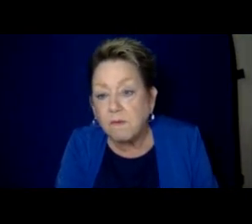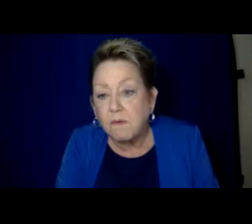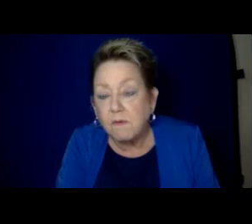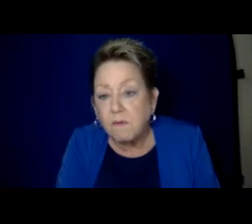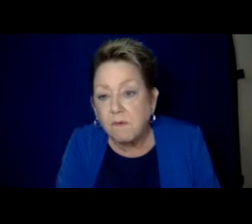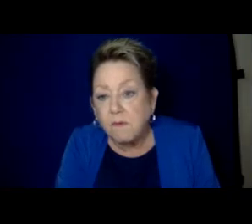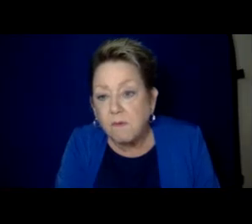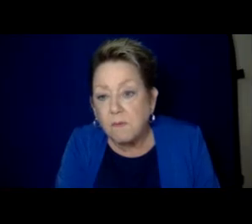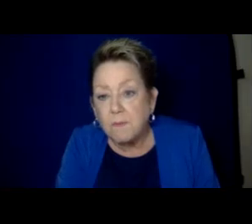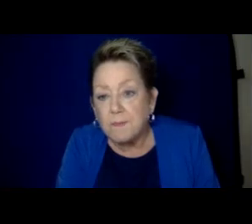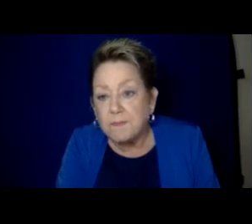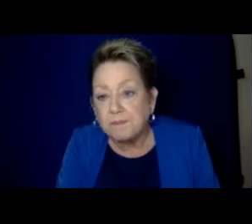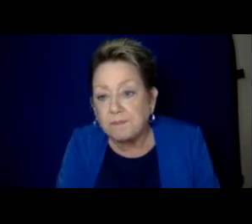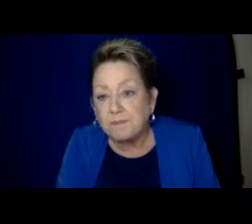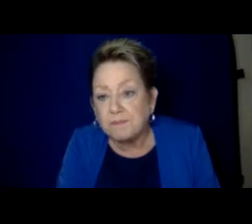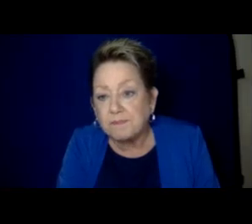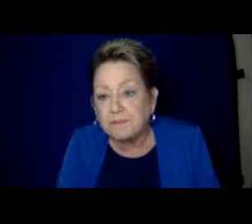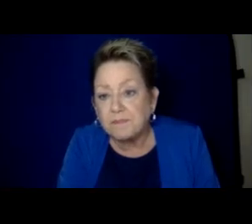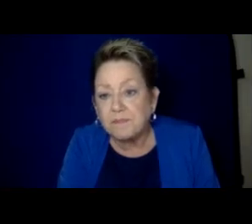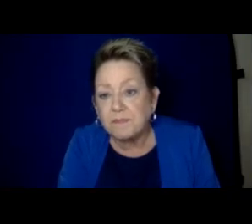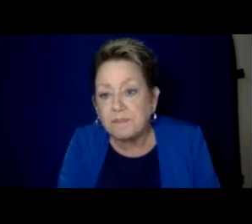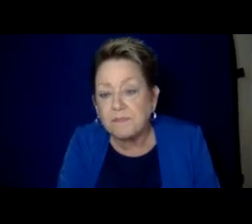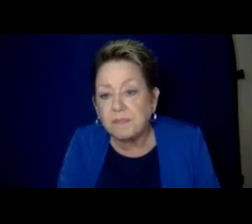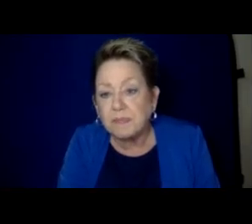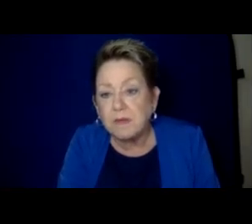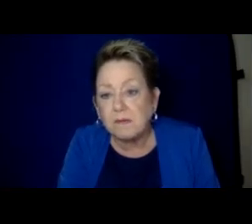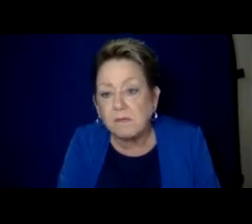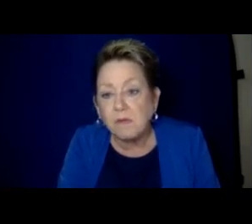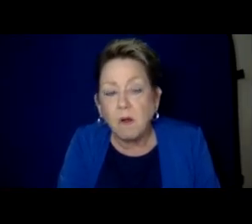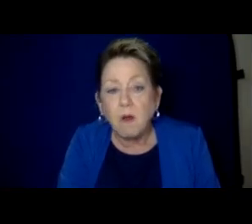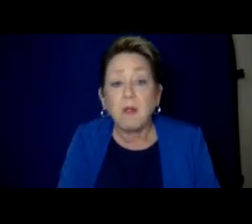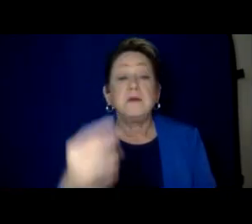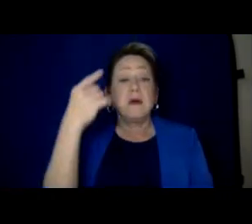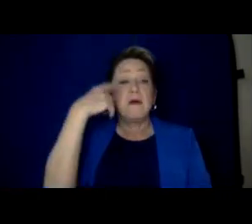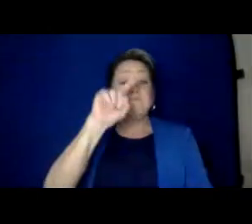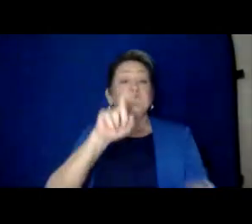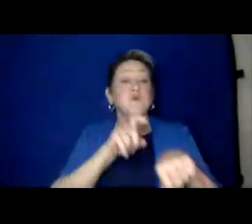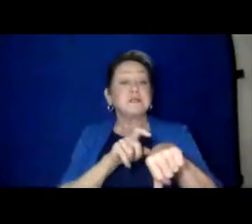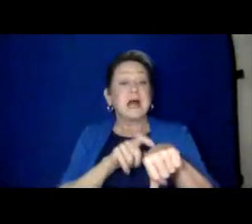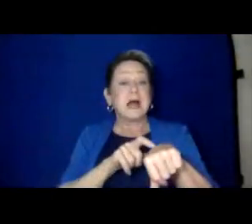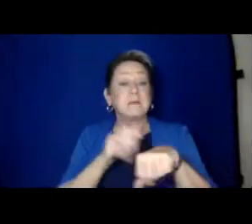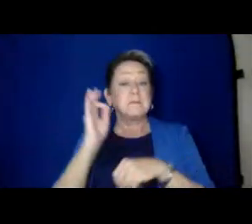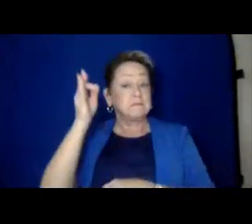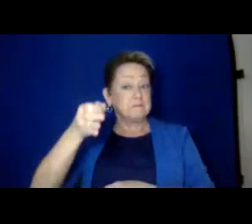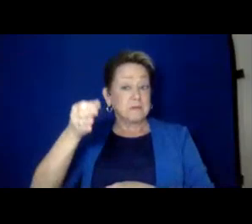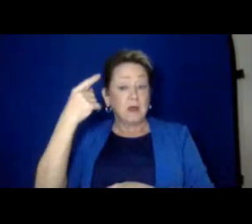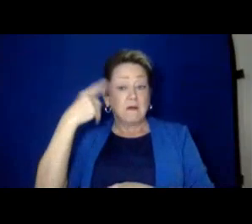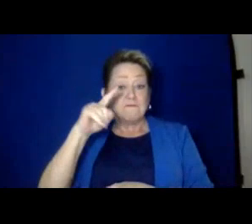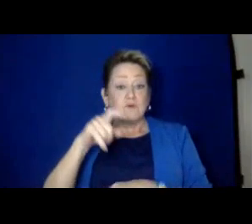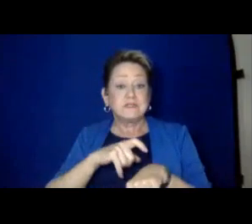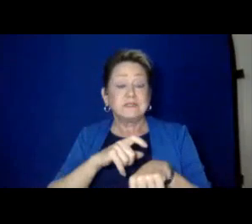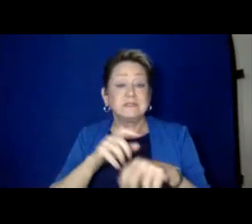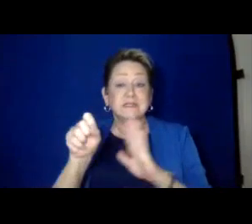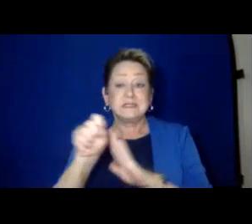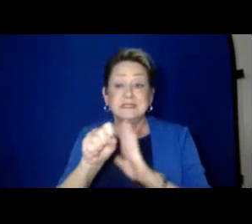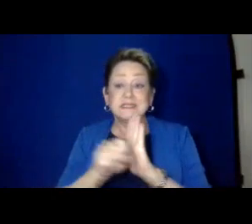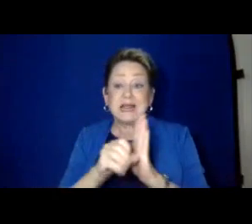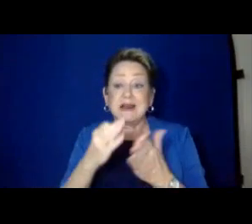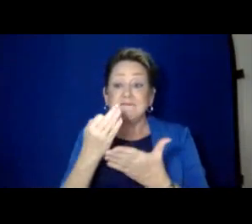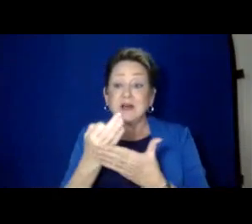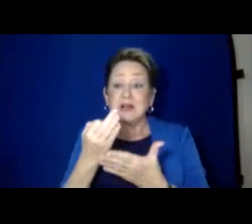that is pushing it further up, you know, even with the state funding uncertainty?